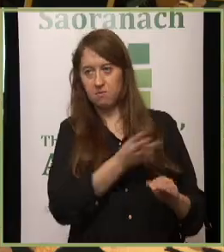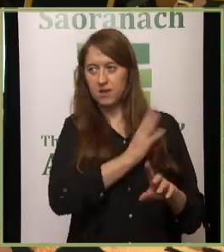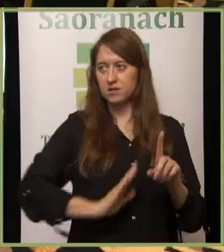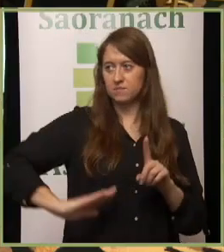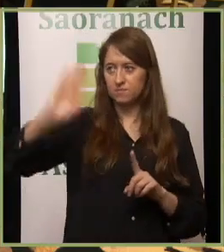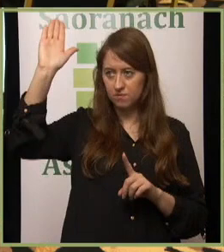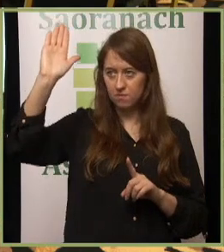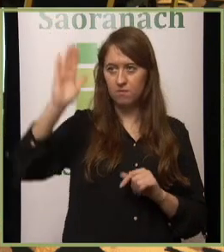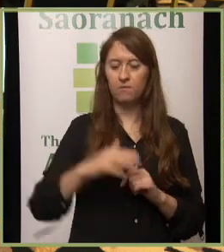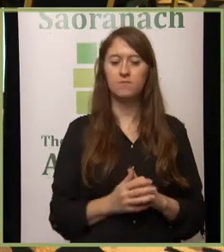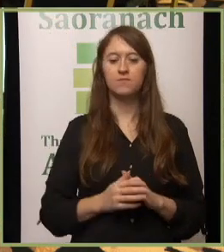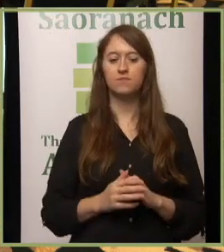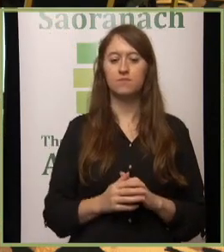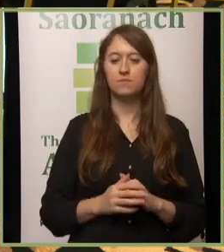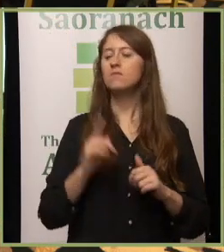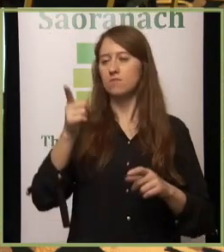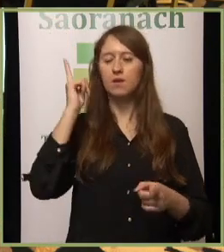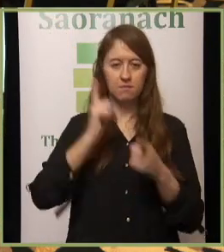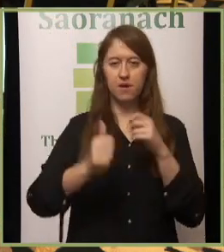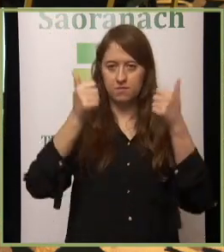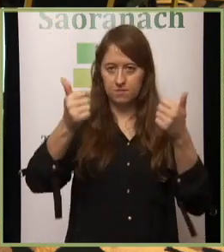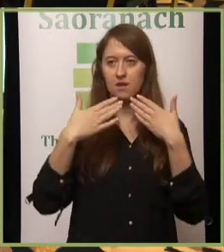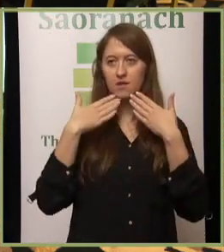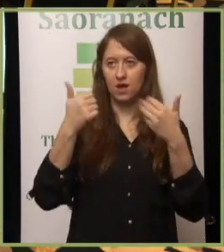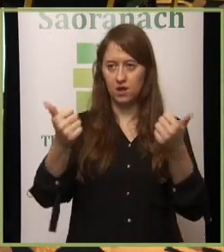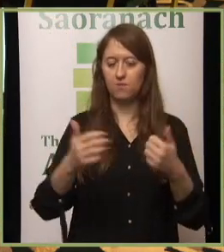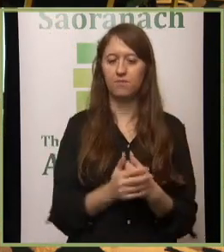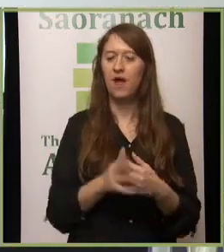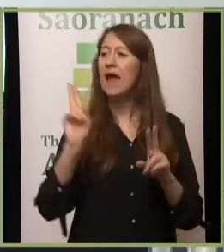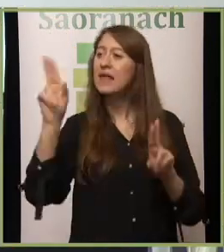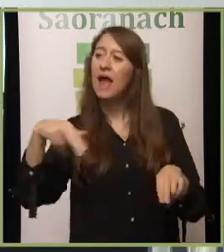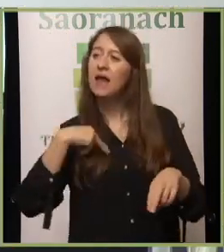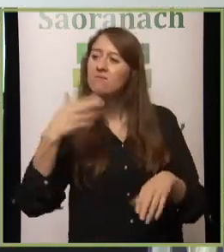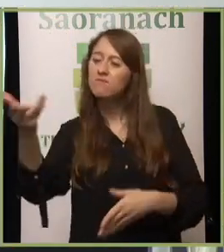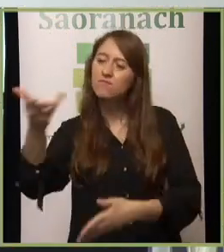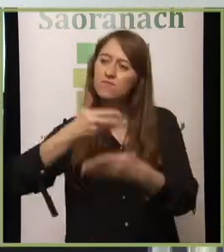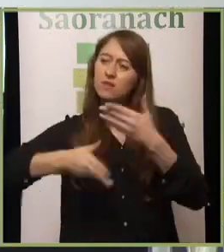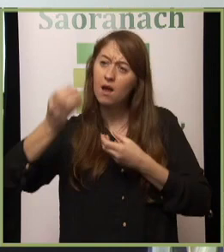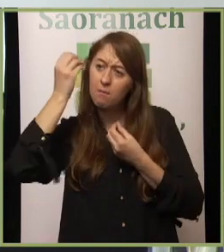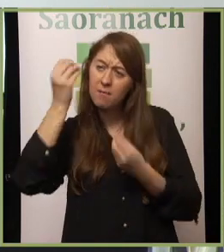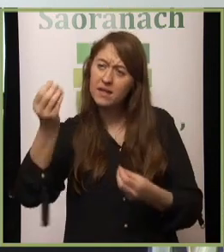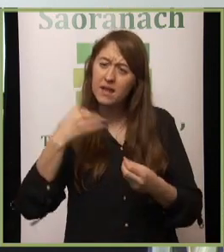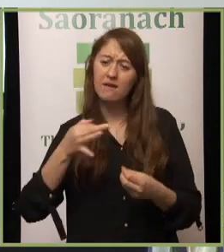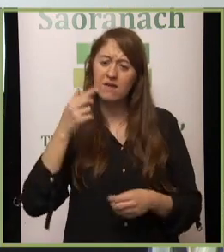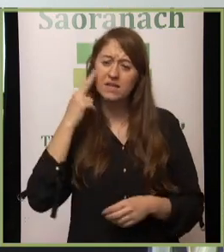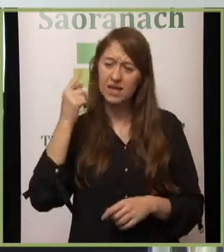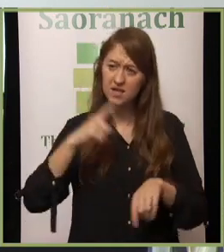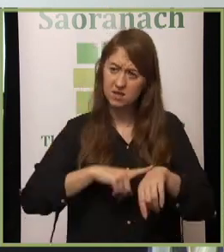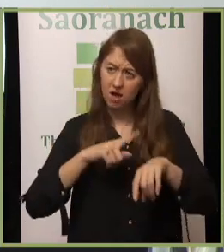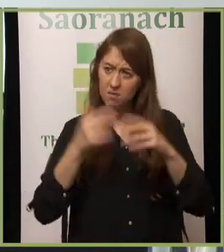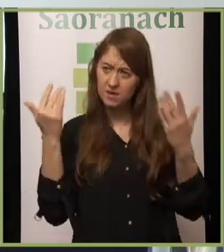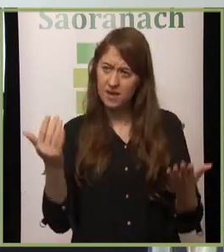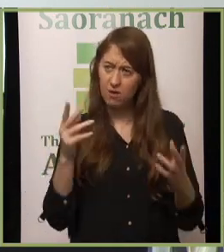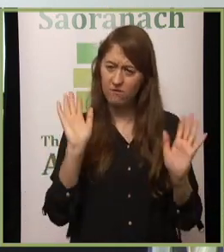hand. That's carried. Thank you. Can I just get an opinion on whether the timing needs to be included now that we